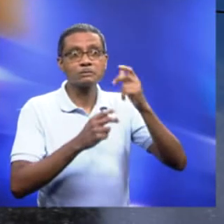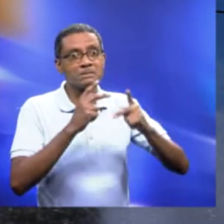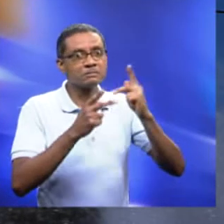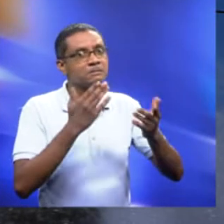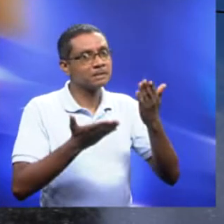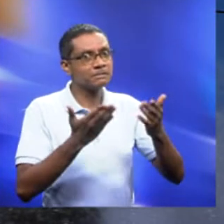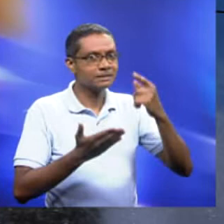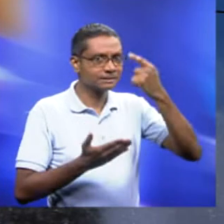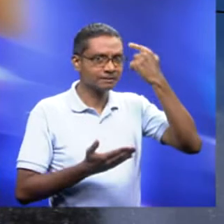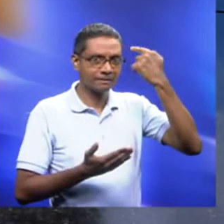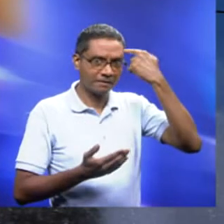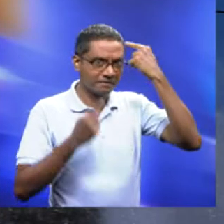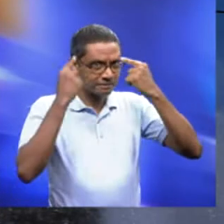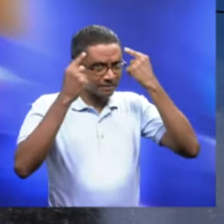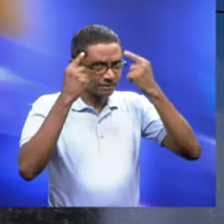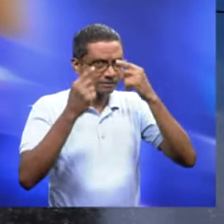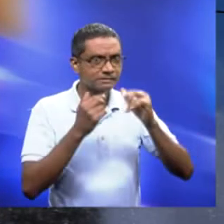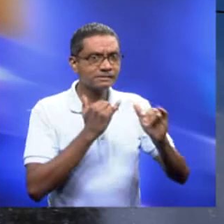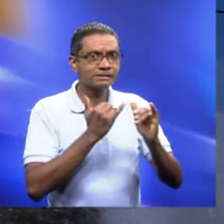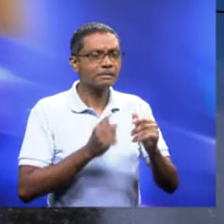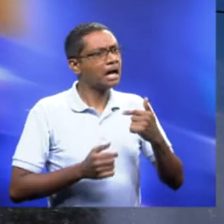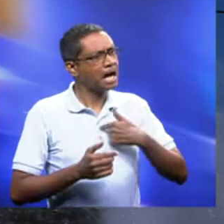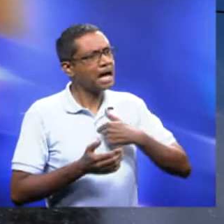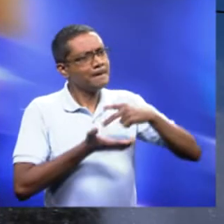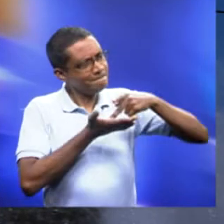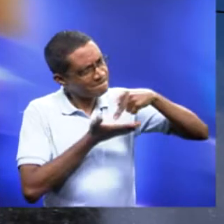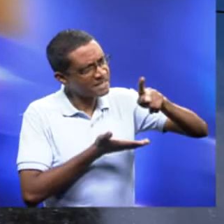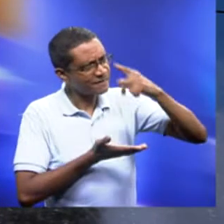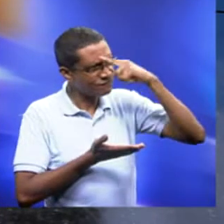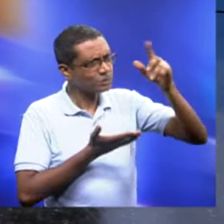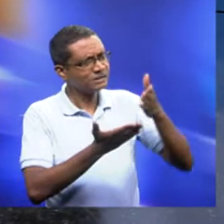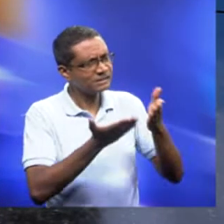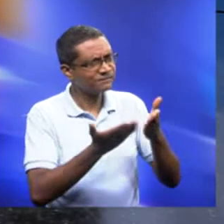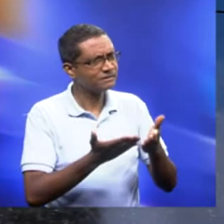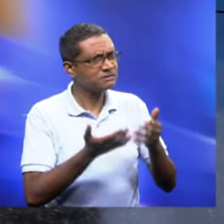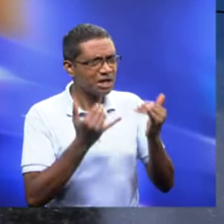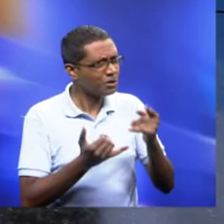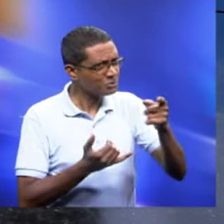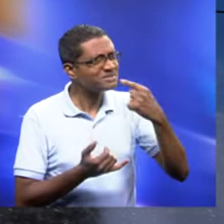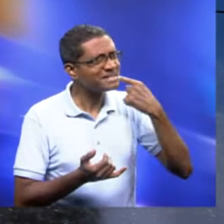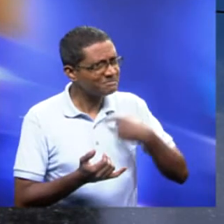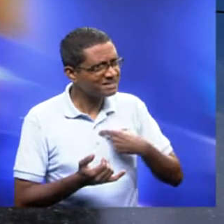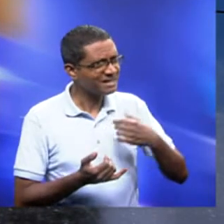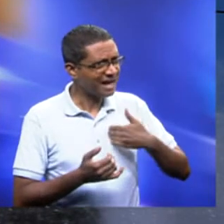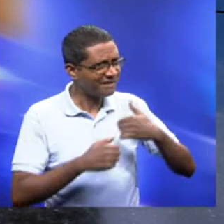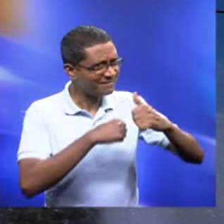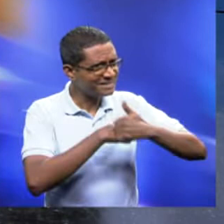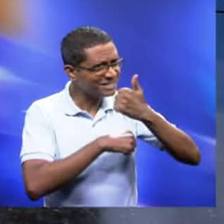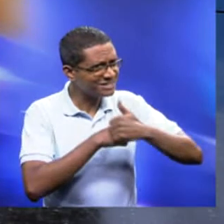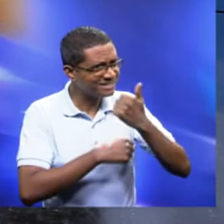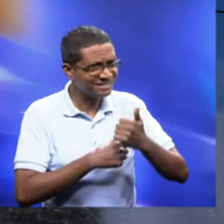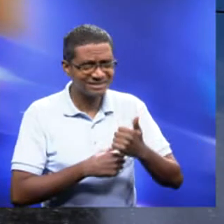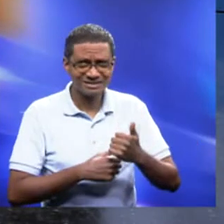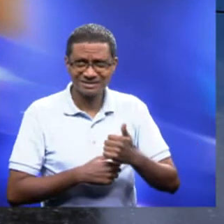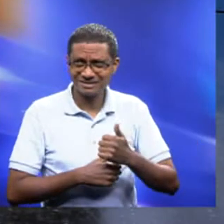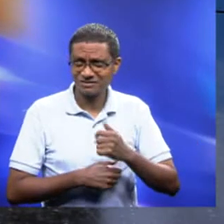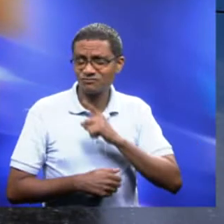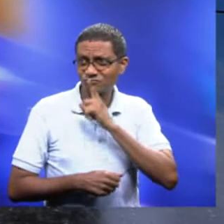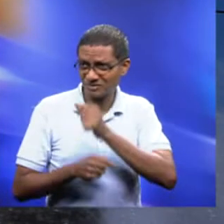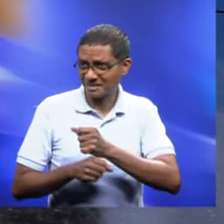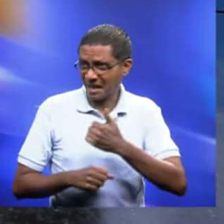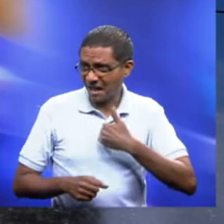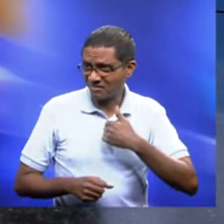service. I access the service I paid for. Mm-hmm. Now you're telling me that there's dangers? Mm-hmm. Are there really dangers, Daniel? What are some